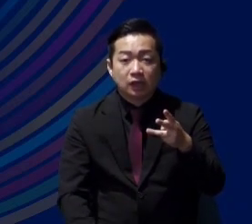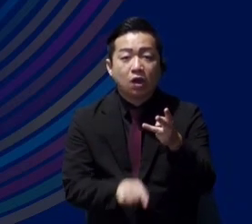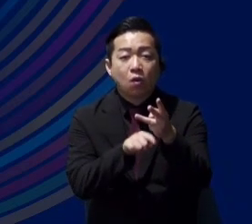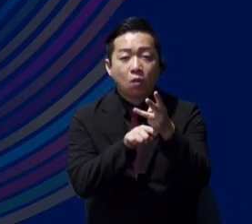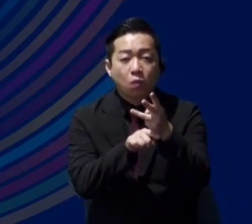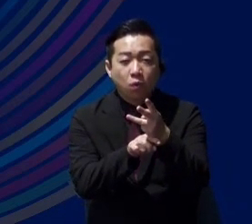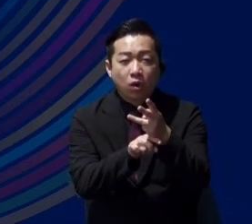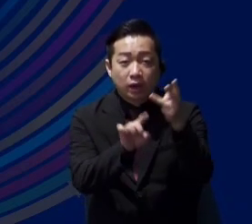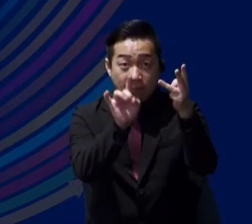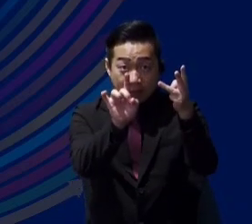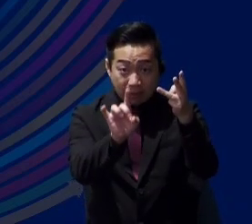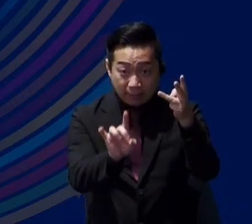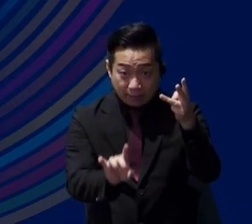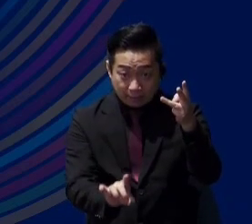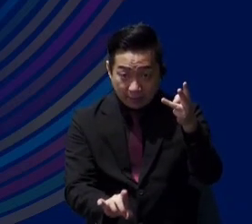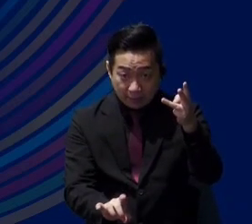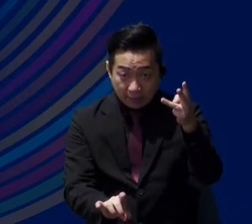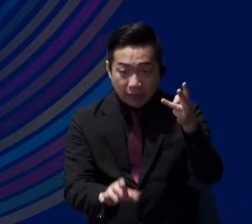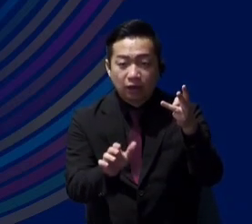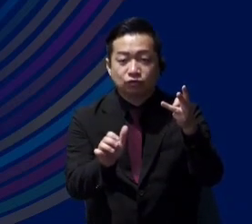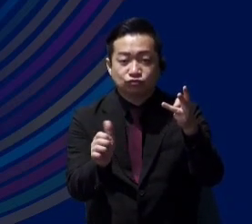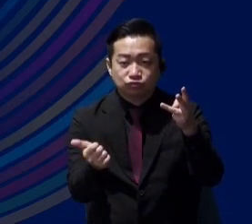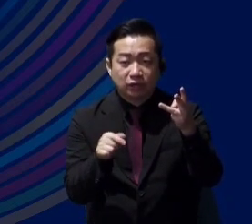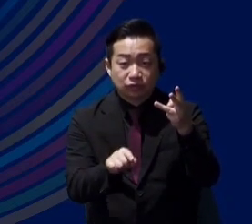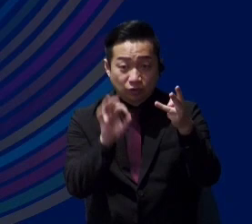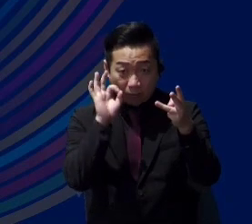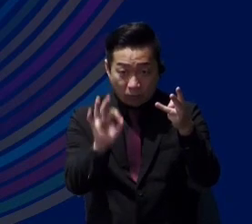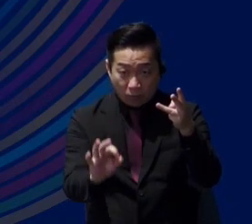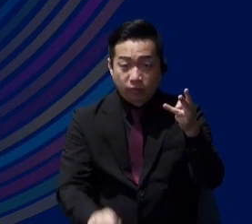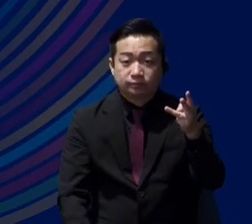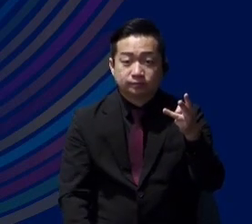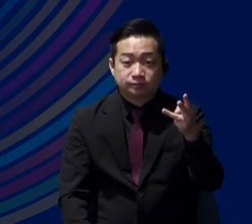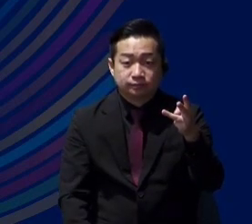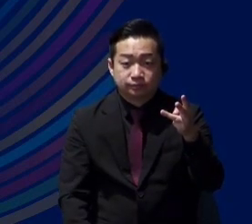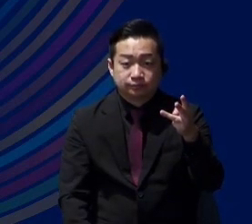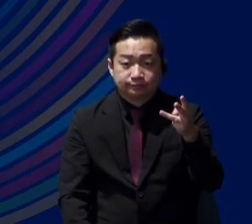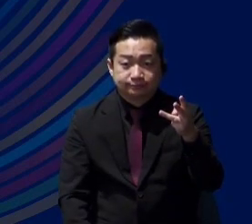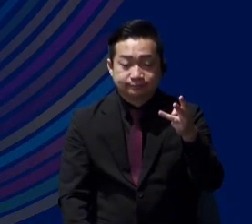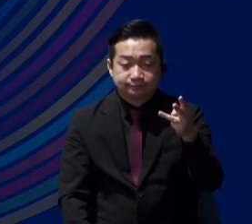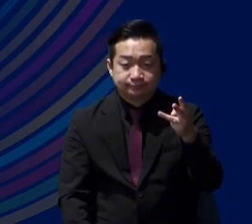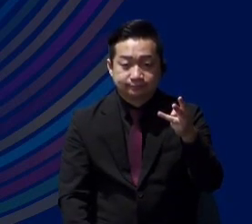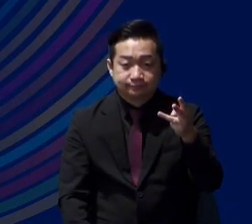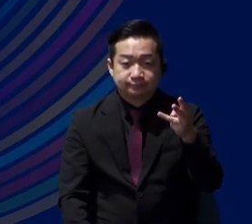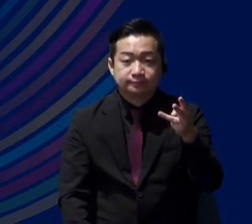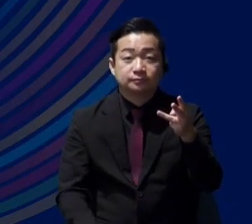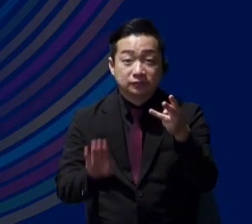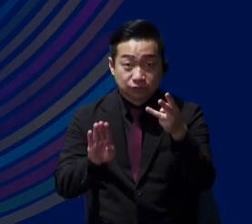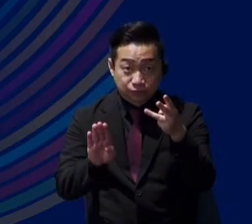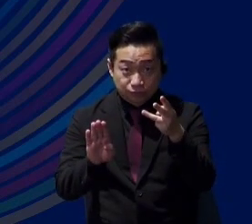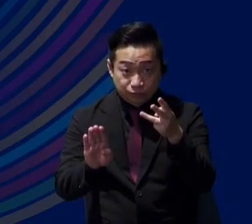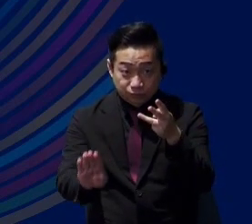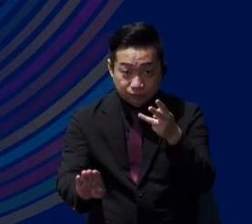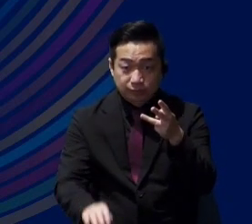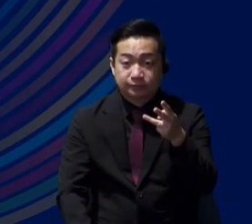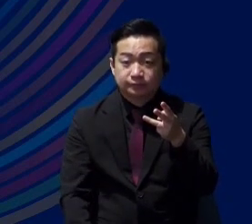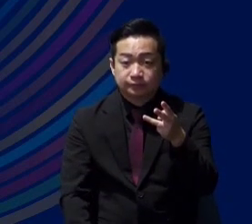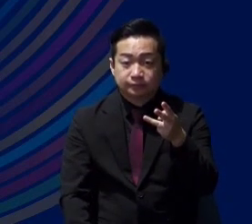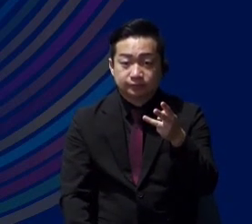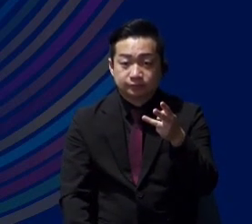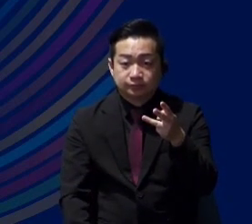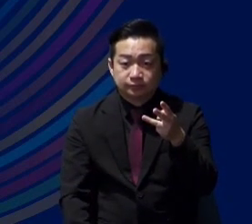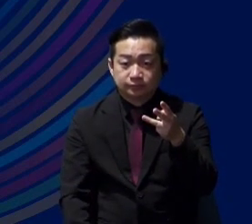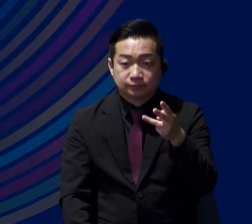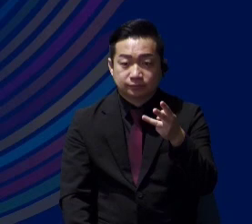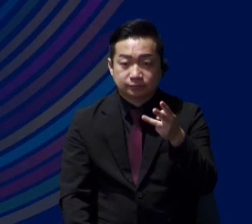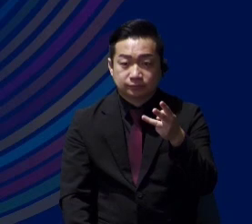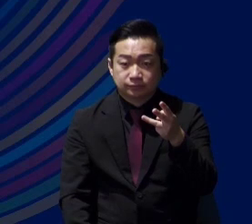the different causes. And then we will go to the calculation of non-fatal based